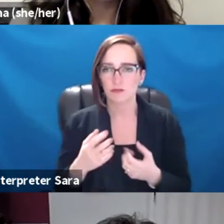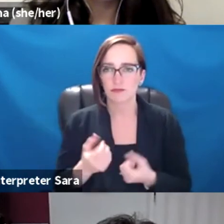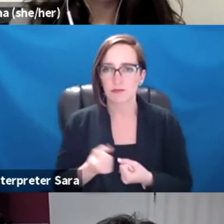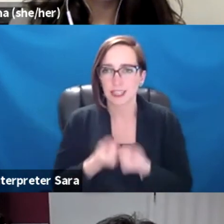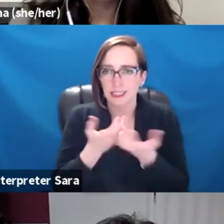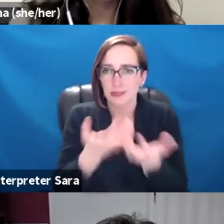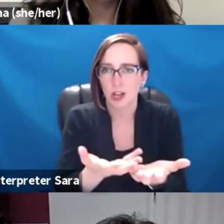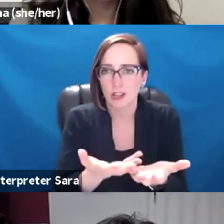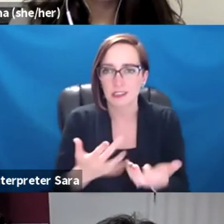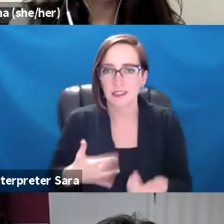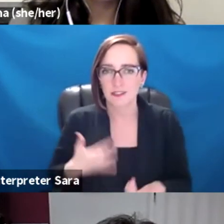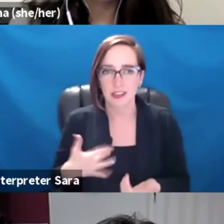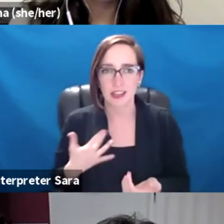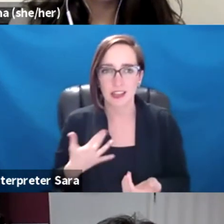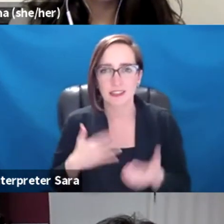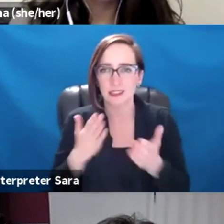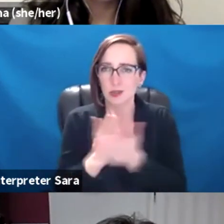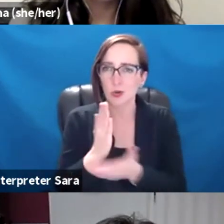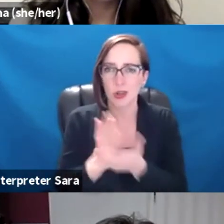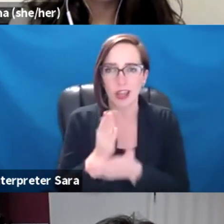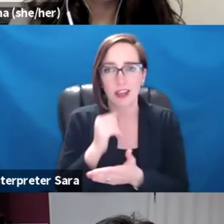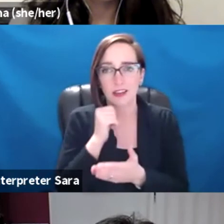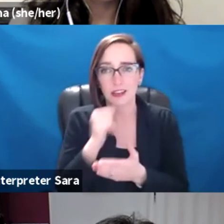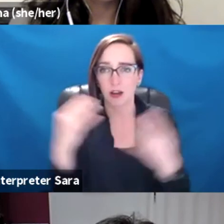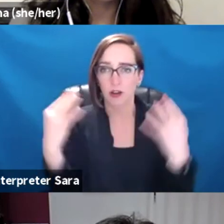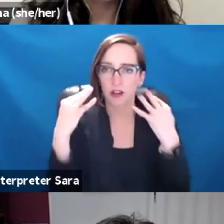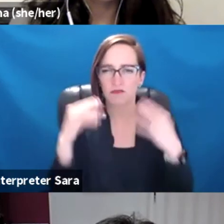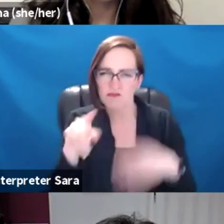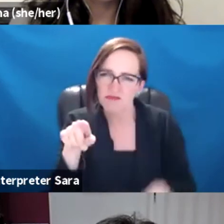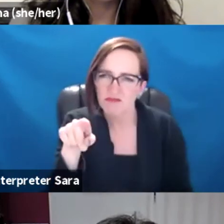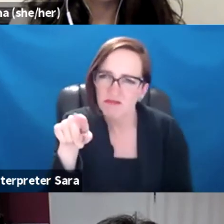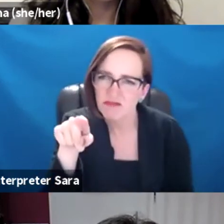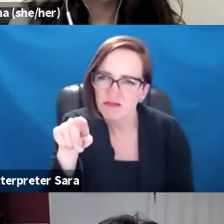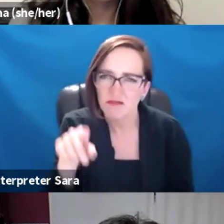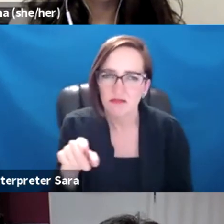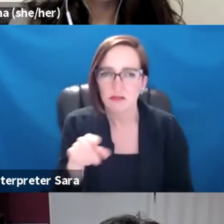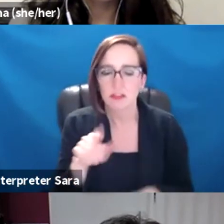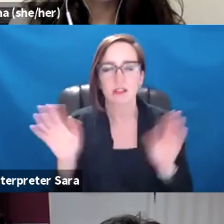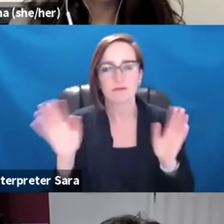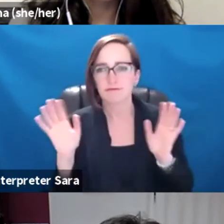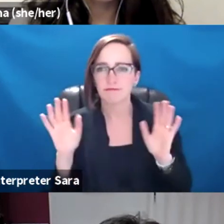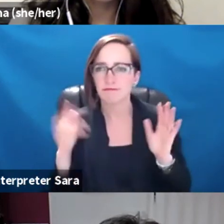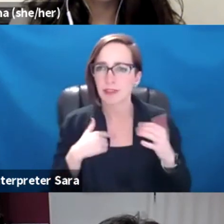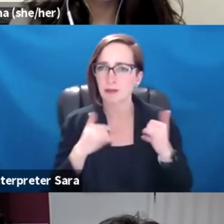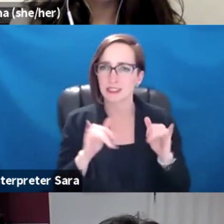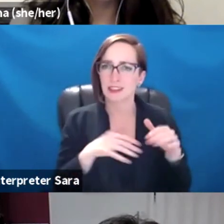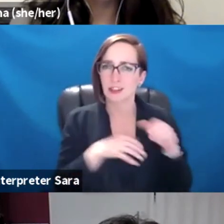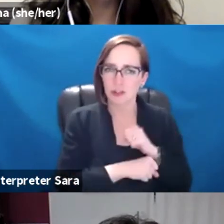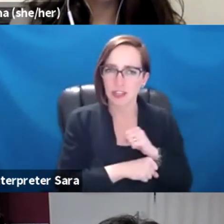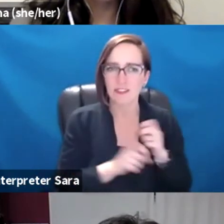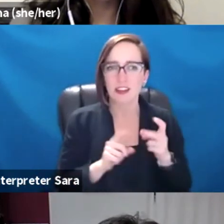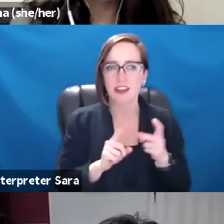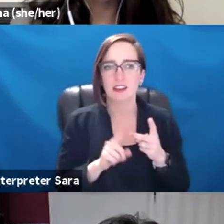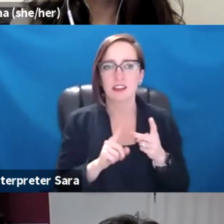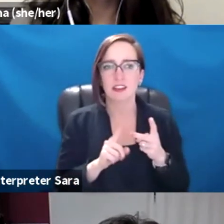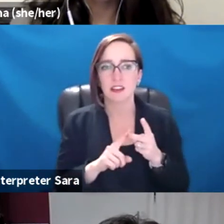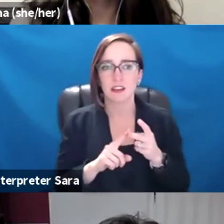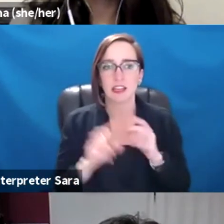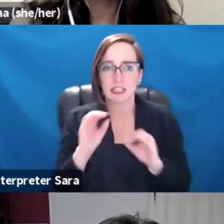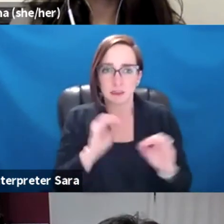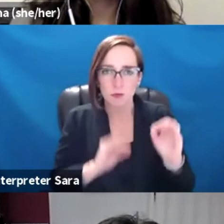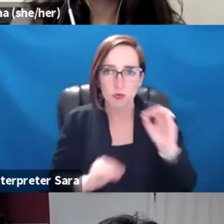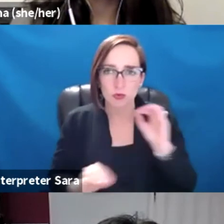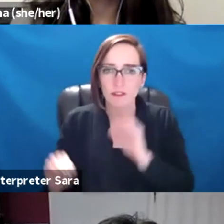that it's okay and I'm not a freak because I'm still grieving, and to move to the best of my ability.